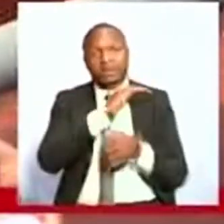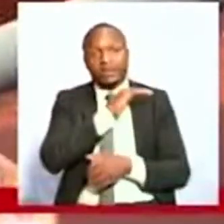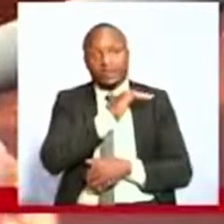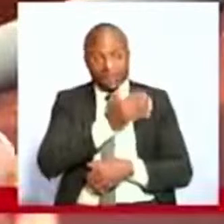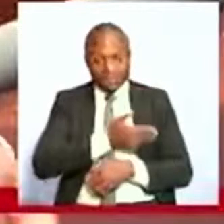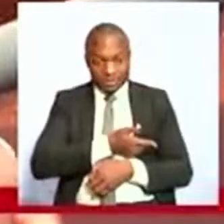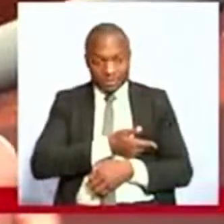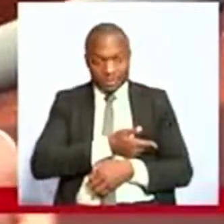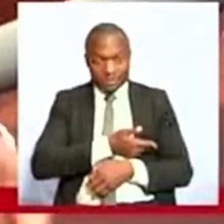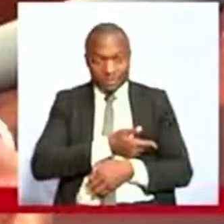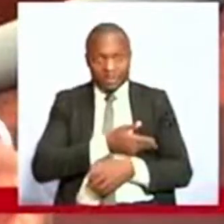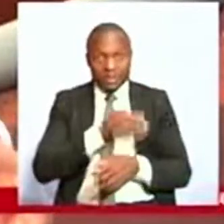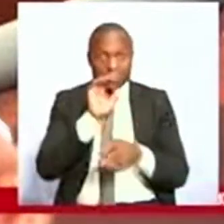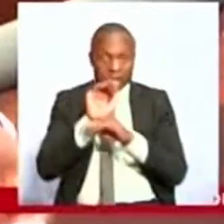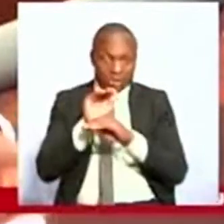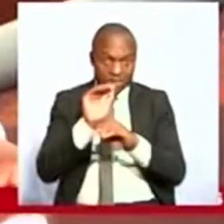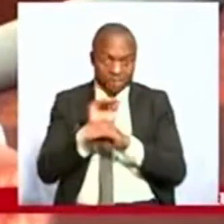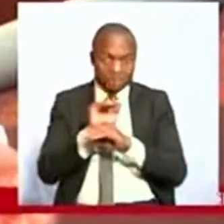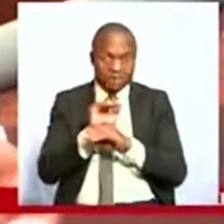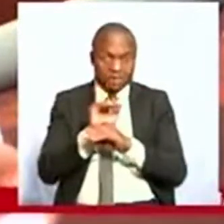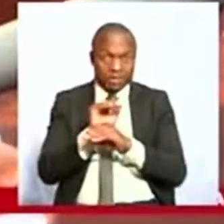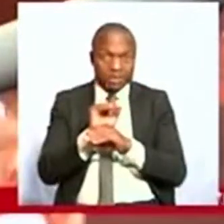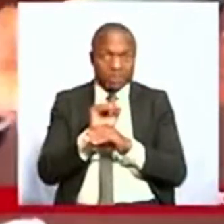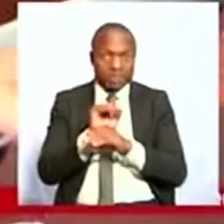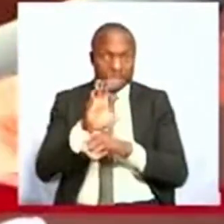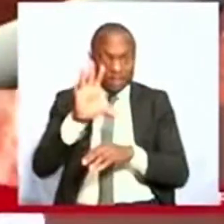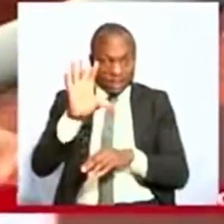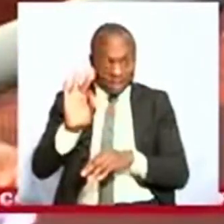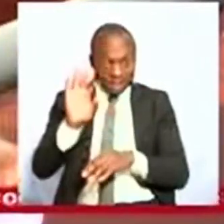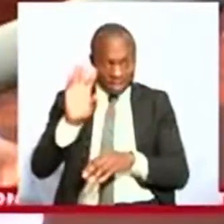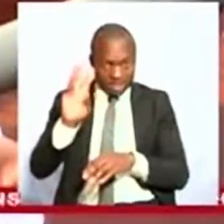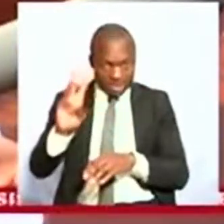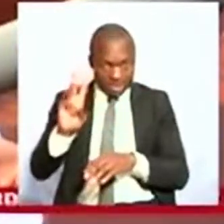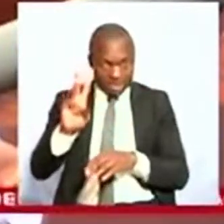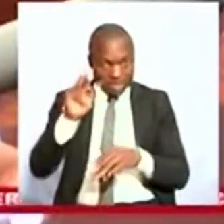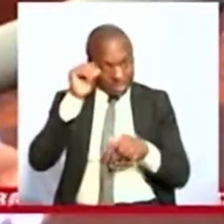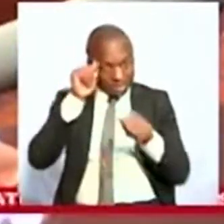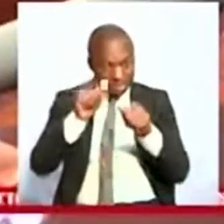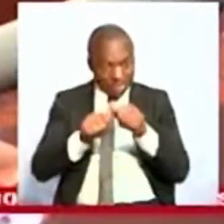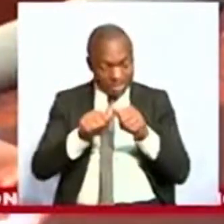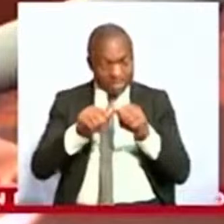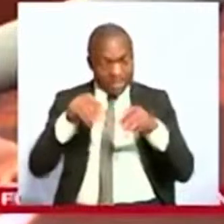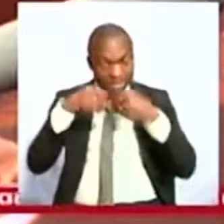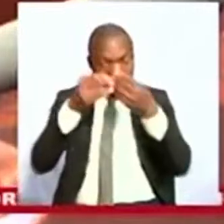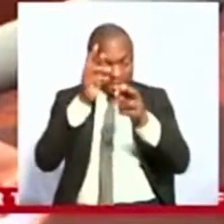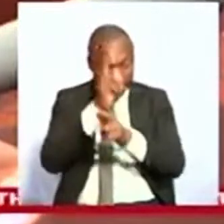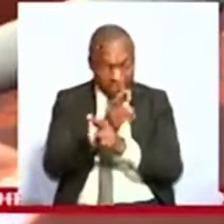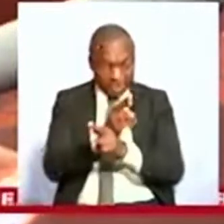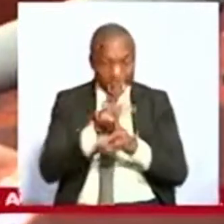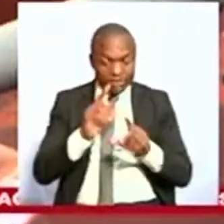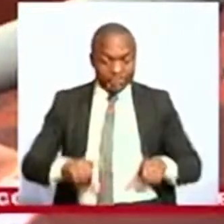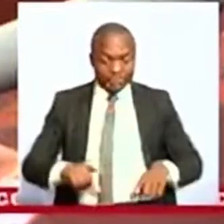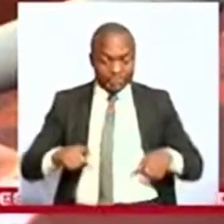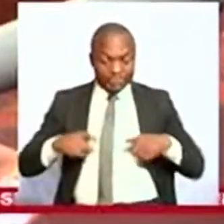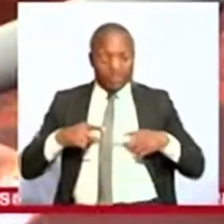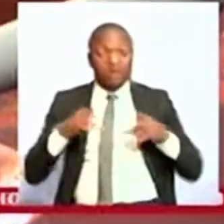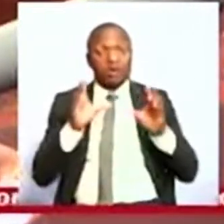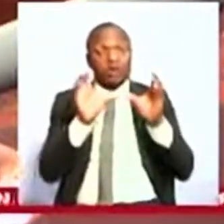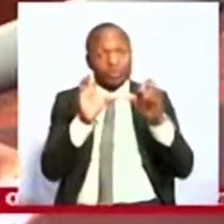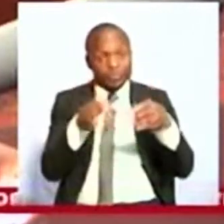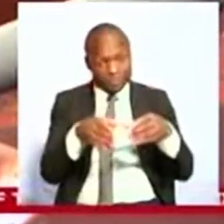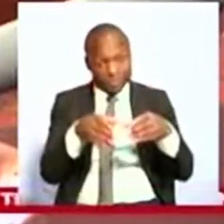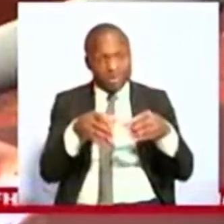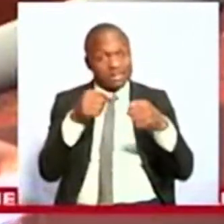the Human Rights Committee on Article 6 of the Covenant, which I've been speaking to, which provides for the right to life, the